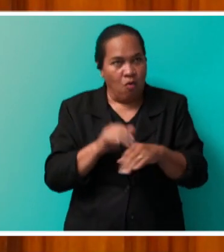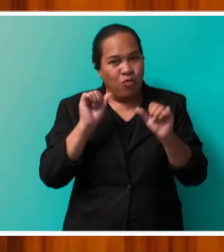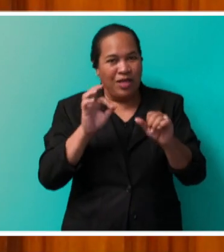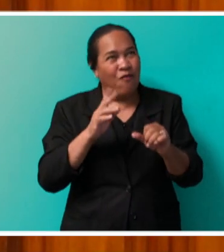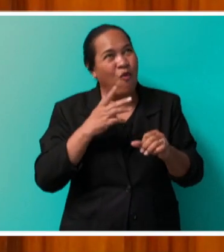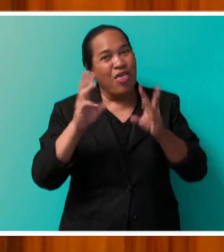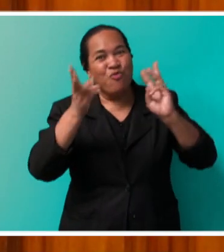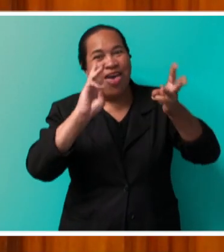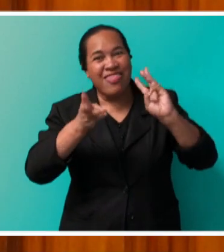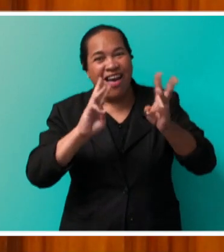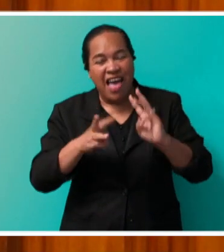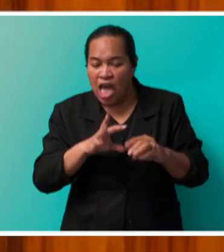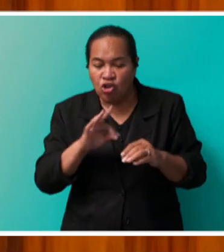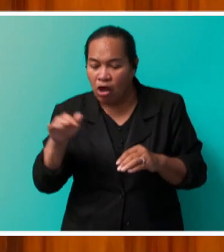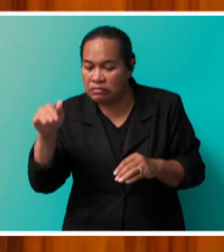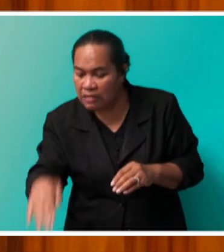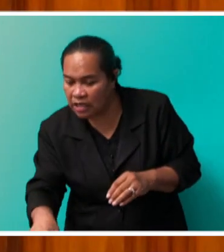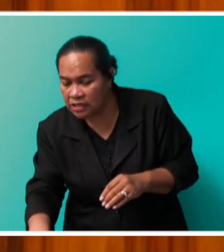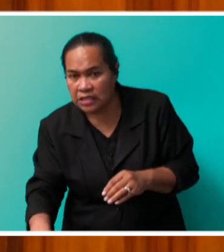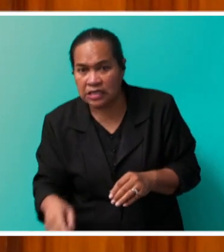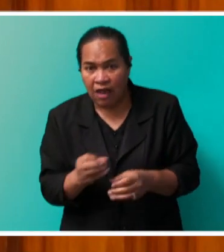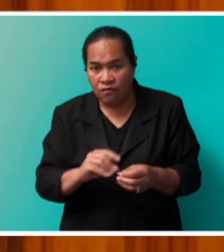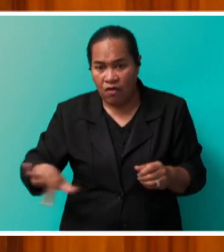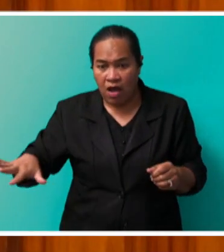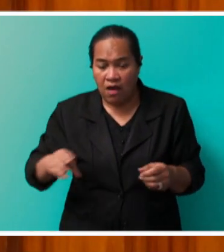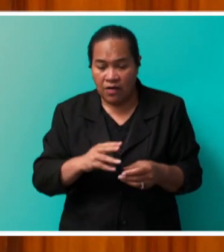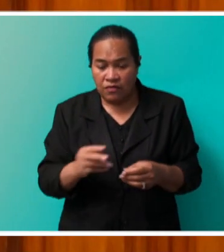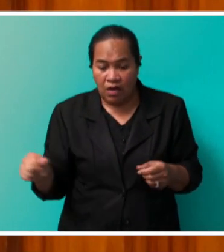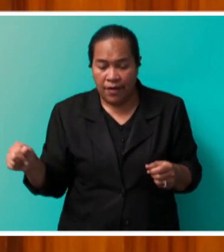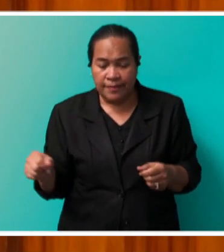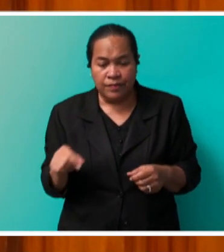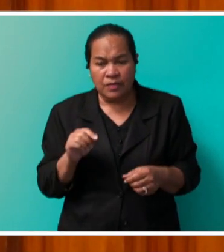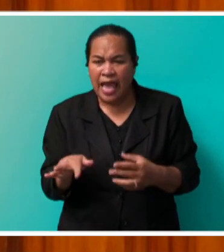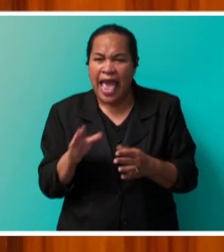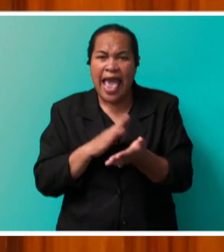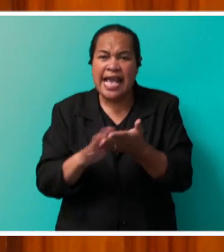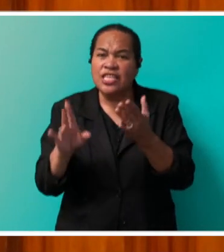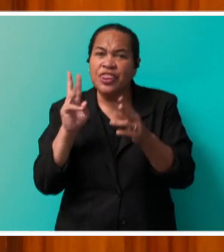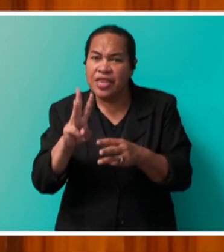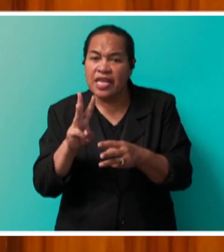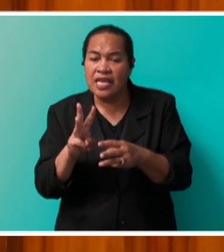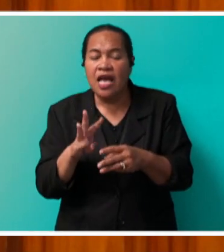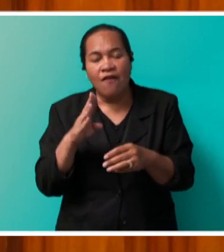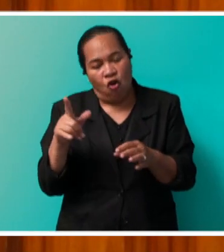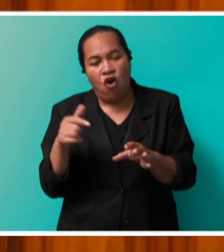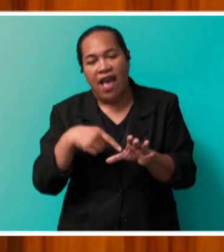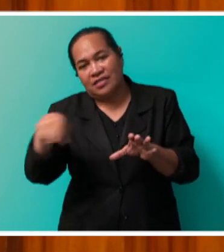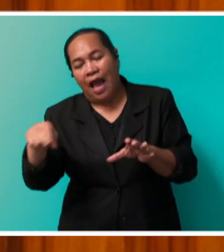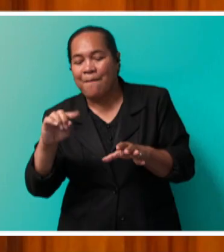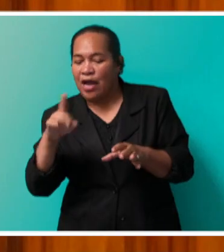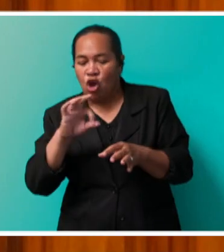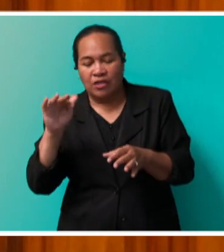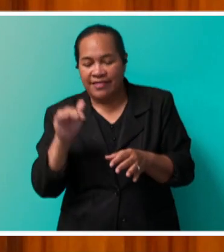not in ground contact. H3, usually for exterior use, not in ground contact. H4,